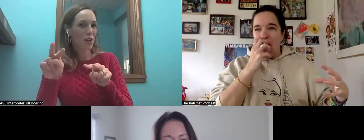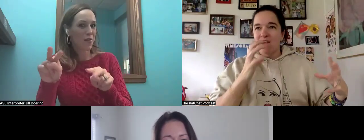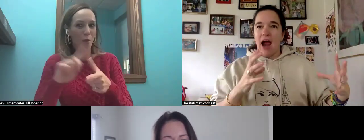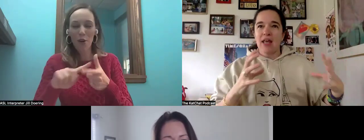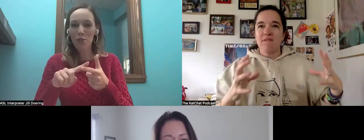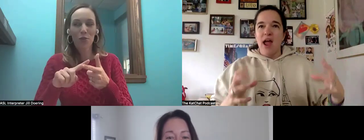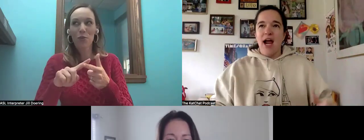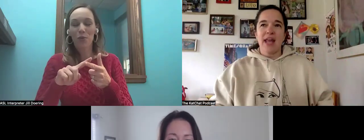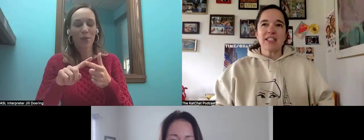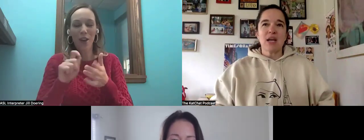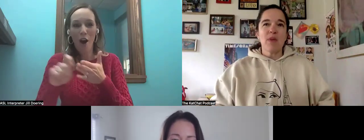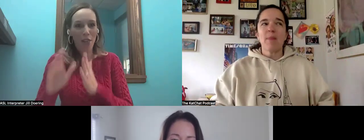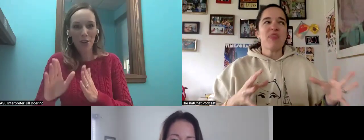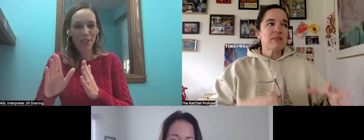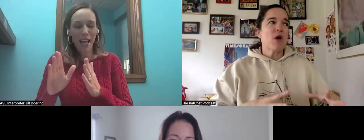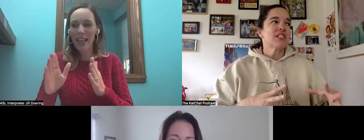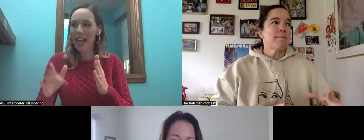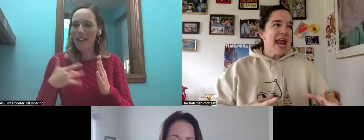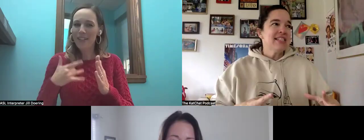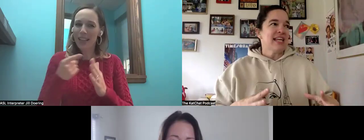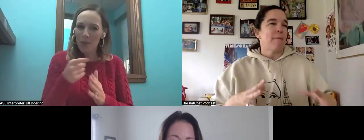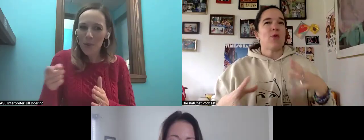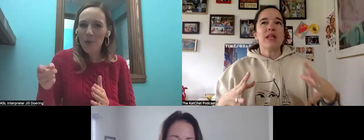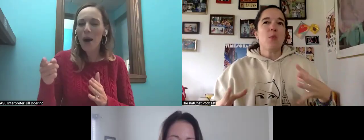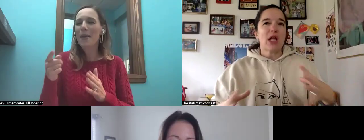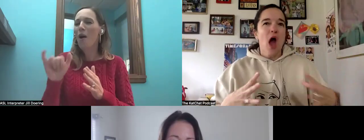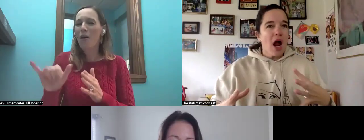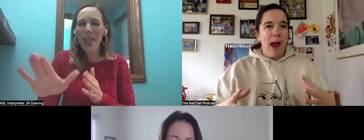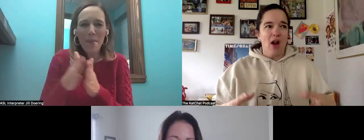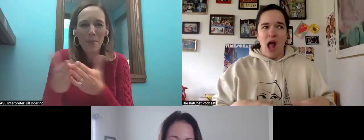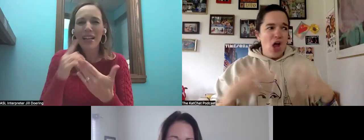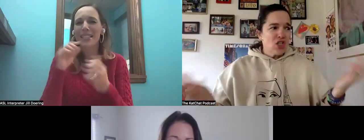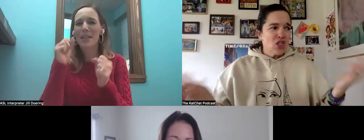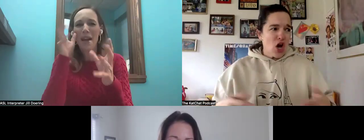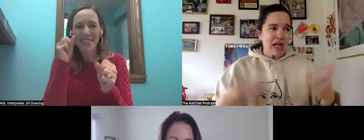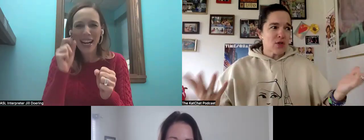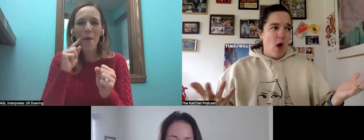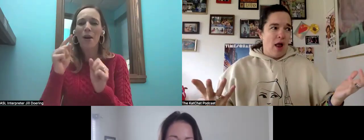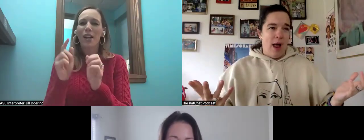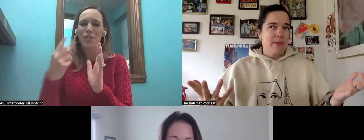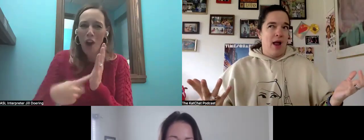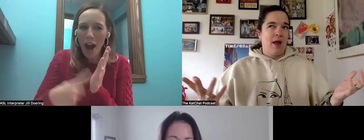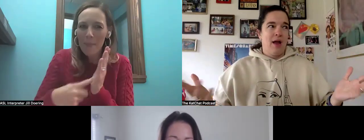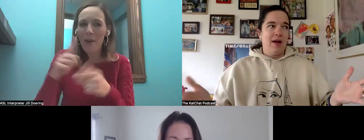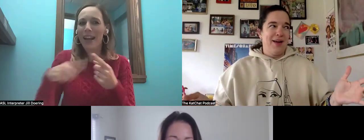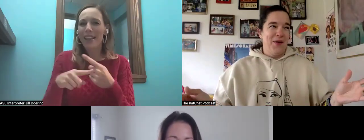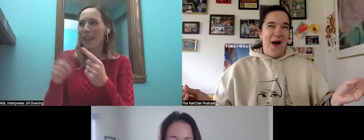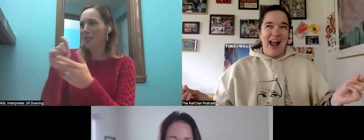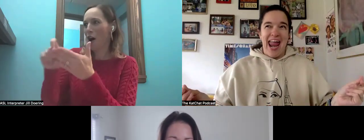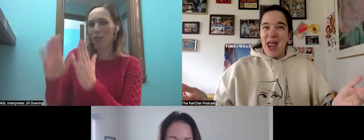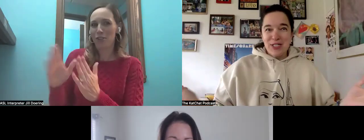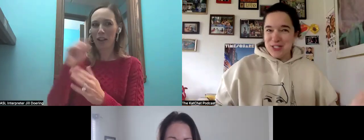author. I kind of connect them with them. Like, this book is amazing. I really want to talk about it. Like, sure, let's do it. I'm like,